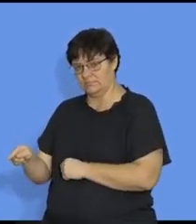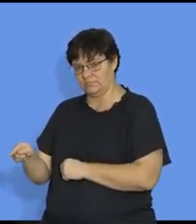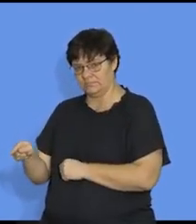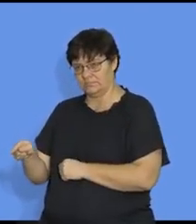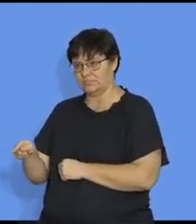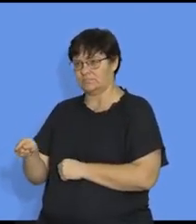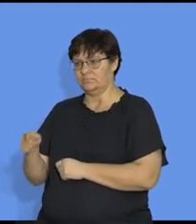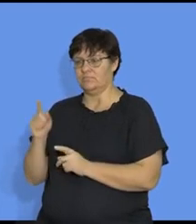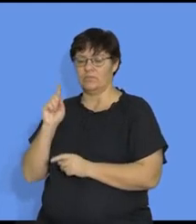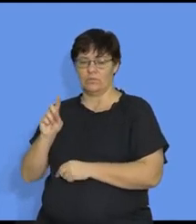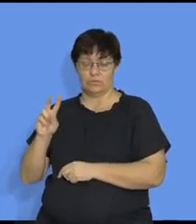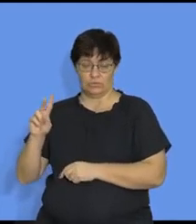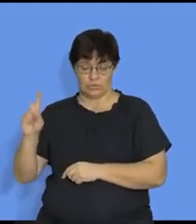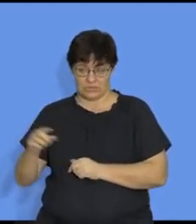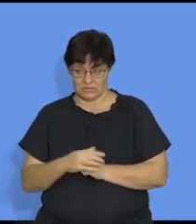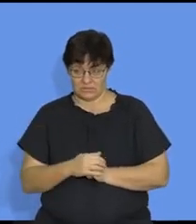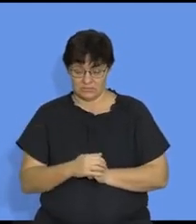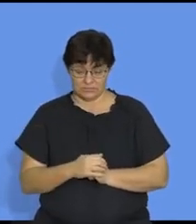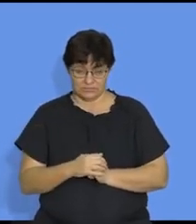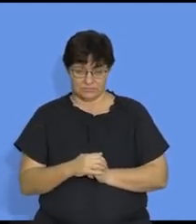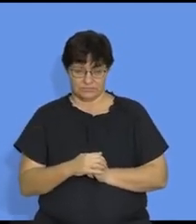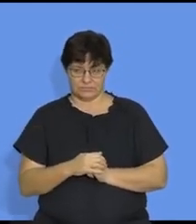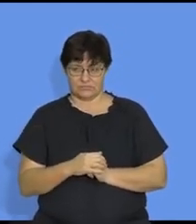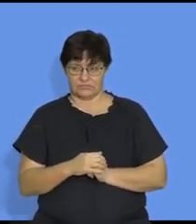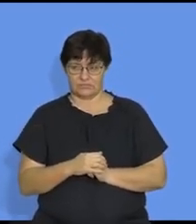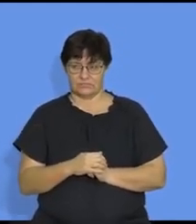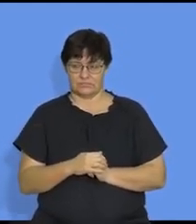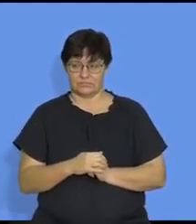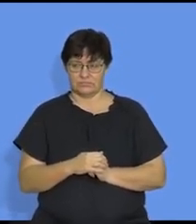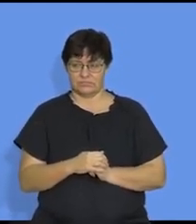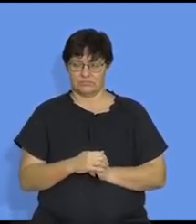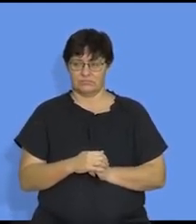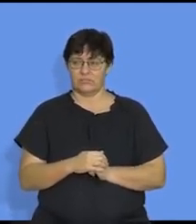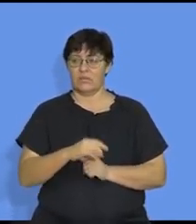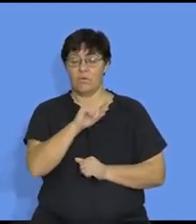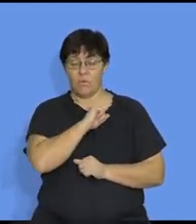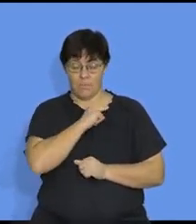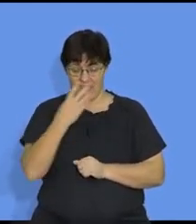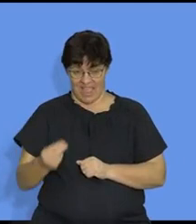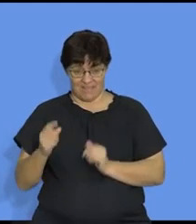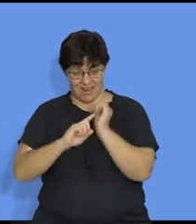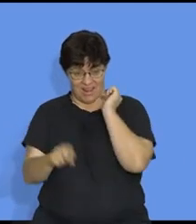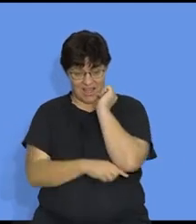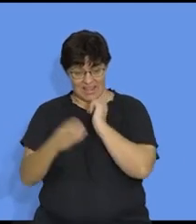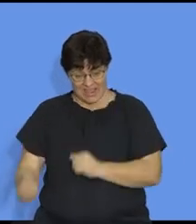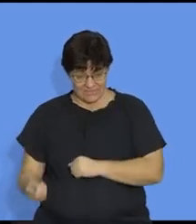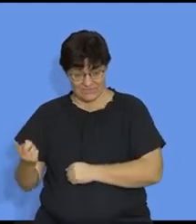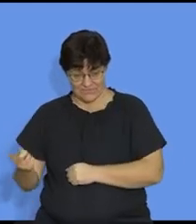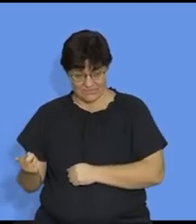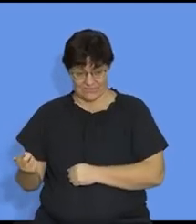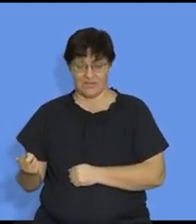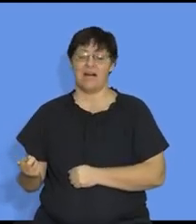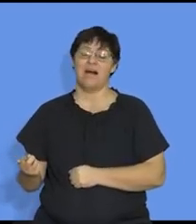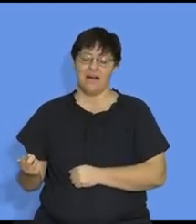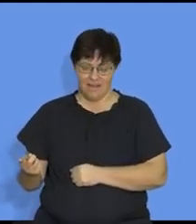negative 5 plus 2 plus 9, going the whole way to 121. So because I have the last term,